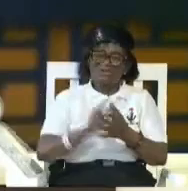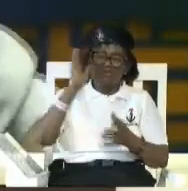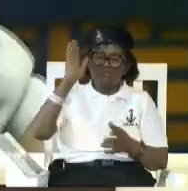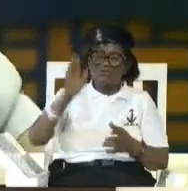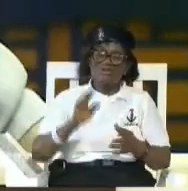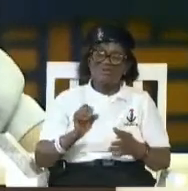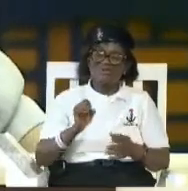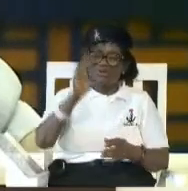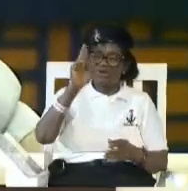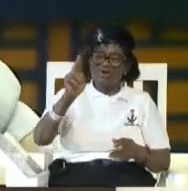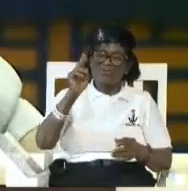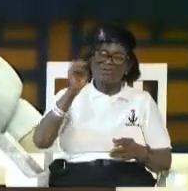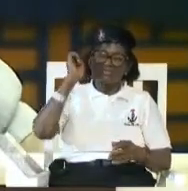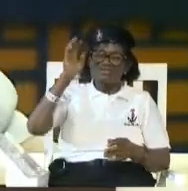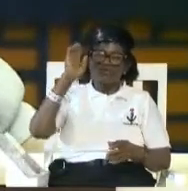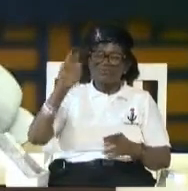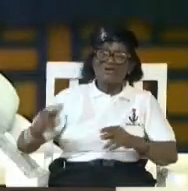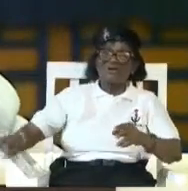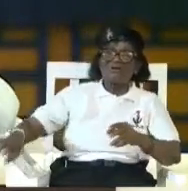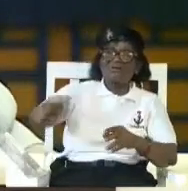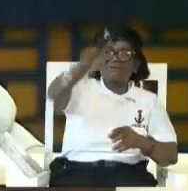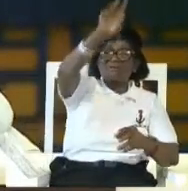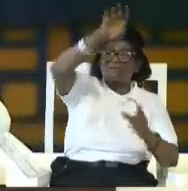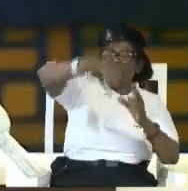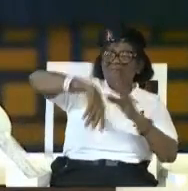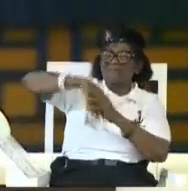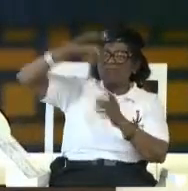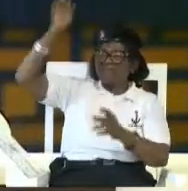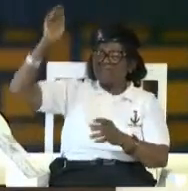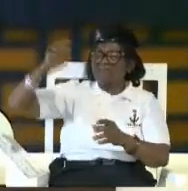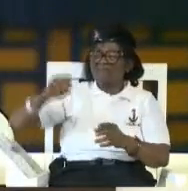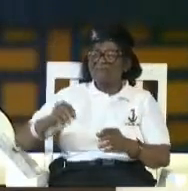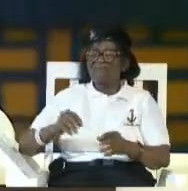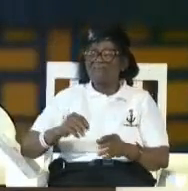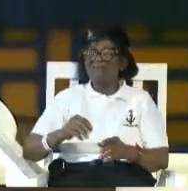grow again the following night. God said, call her forward.